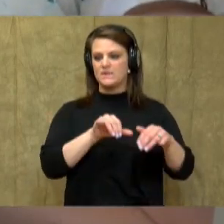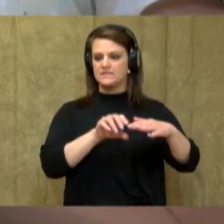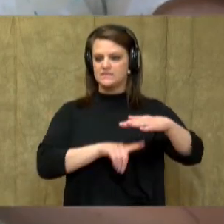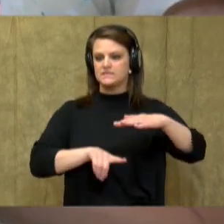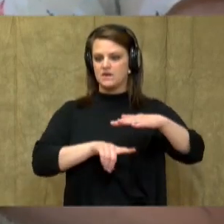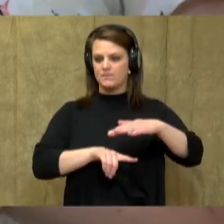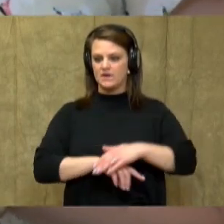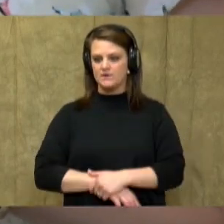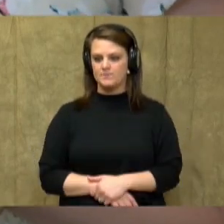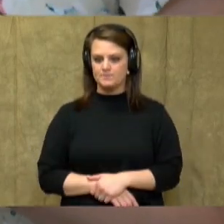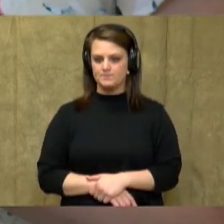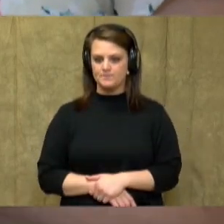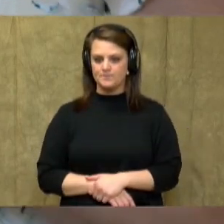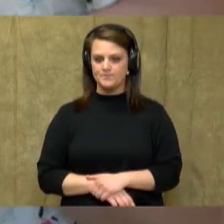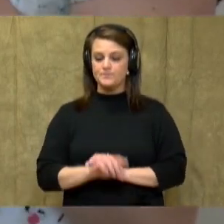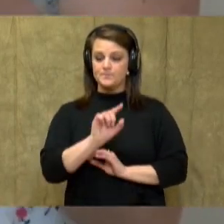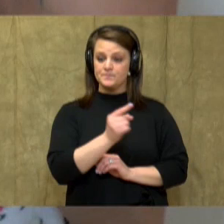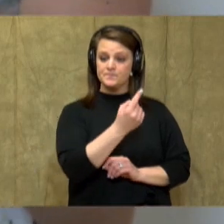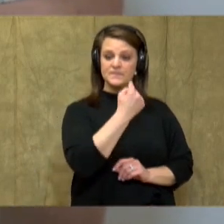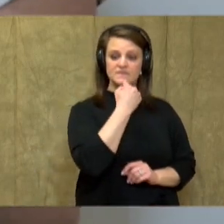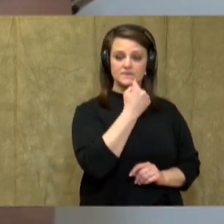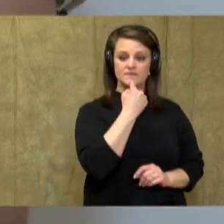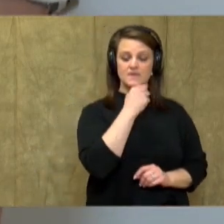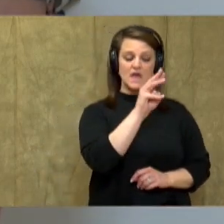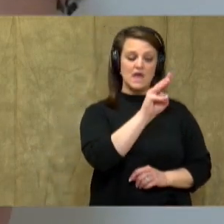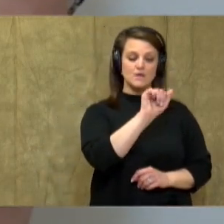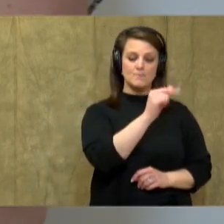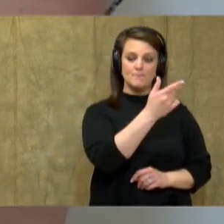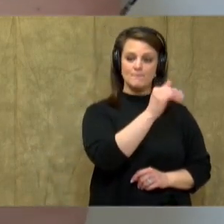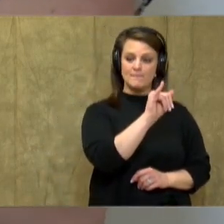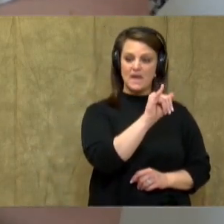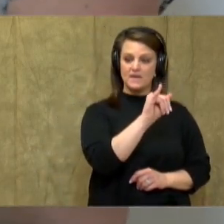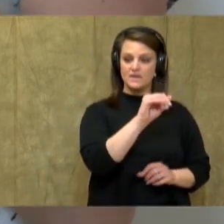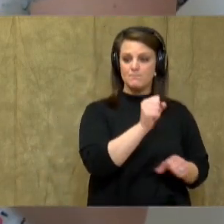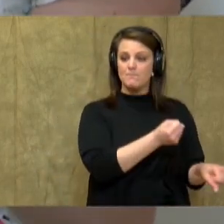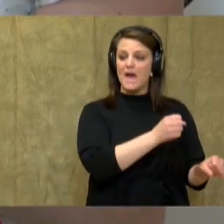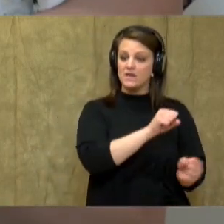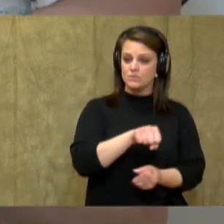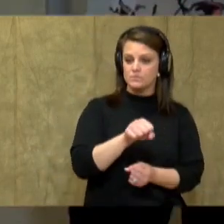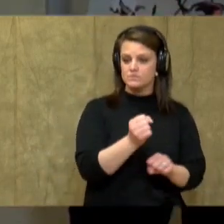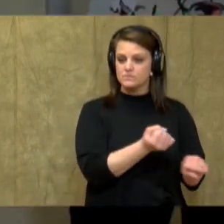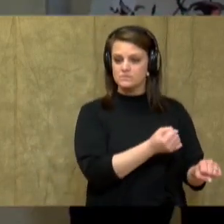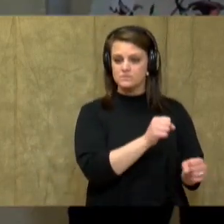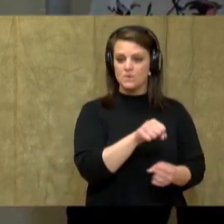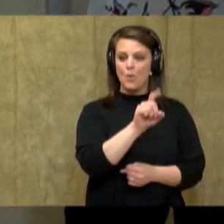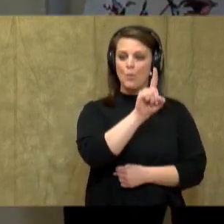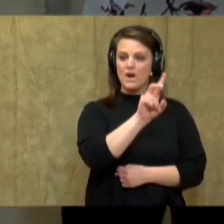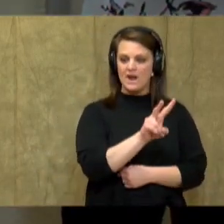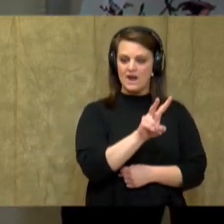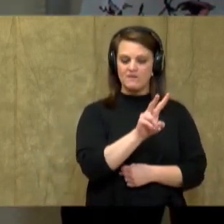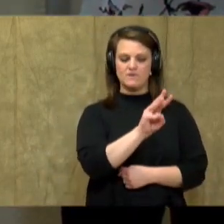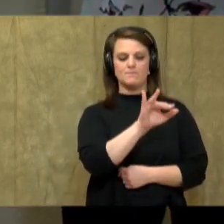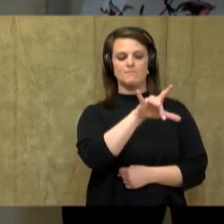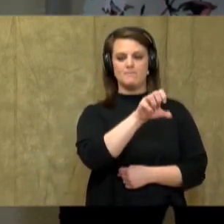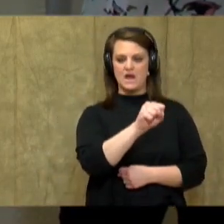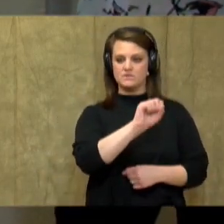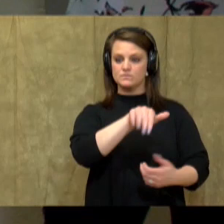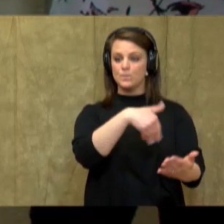at the first problem. It says, Maggie paddles her kayak 1/2 mile to an